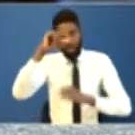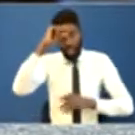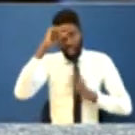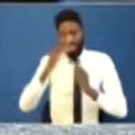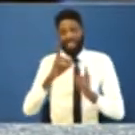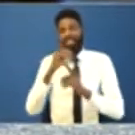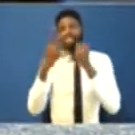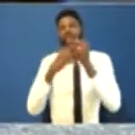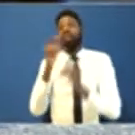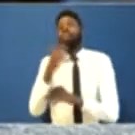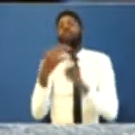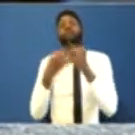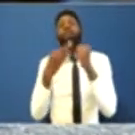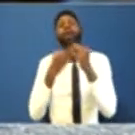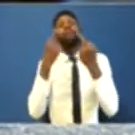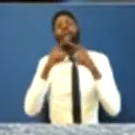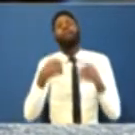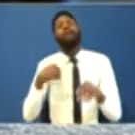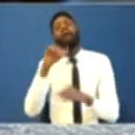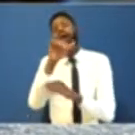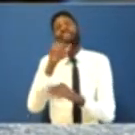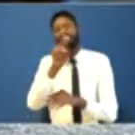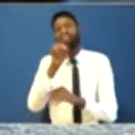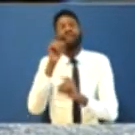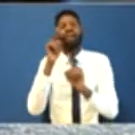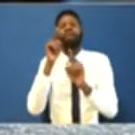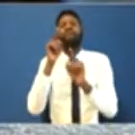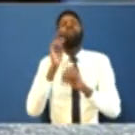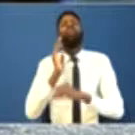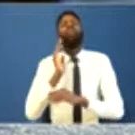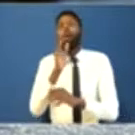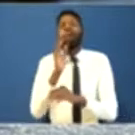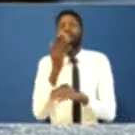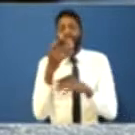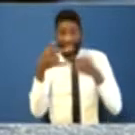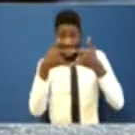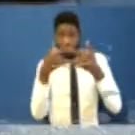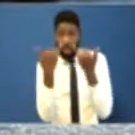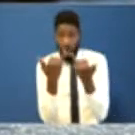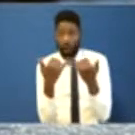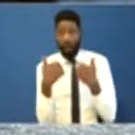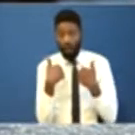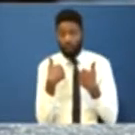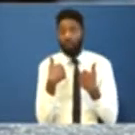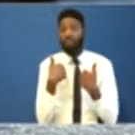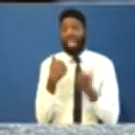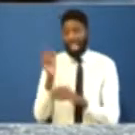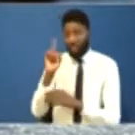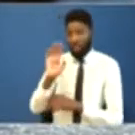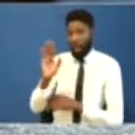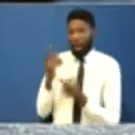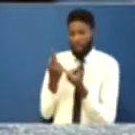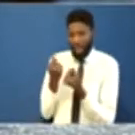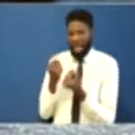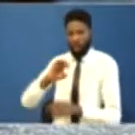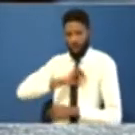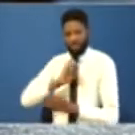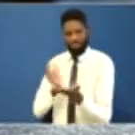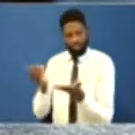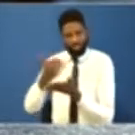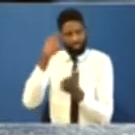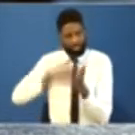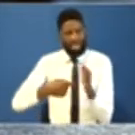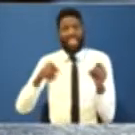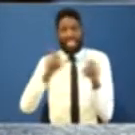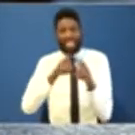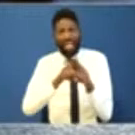from you how you seek to bridge the gap of how much money nairobi generates vis-a-vis what it potentially can can